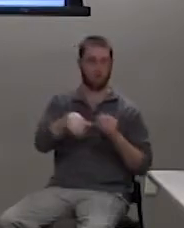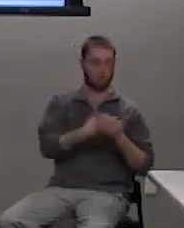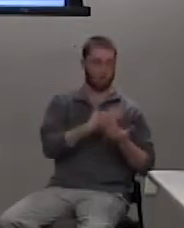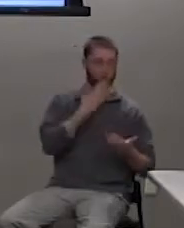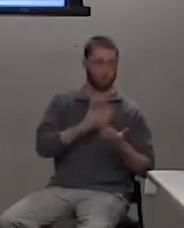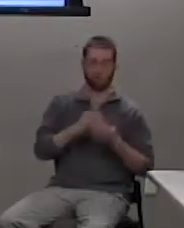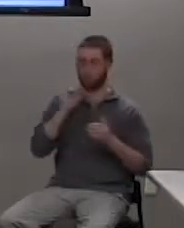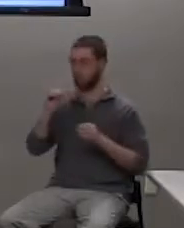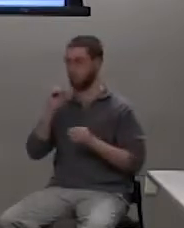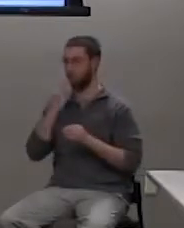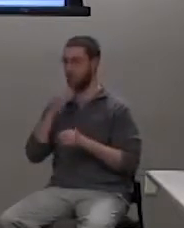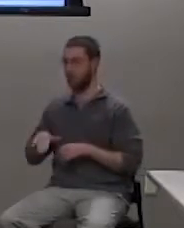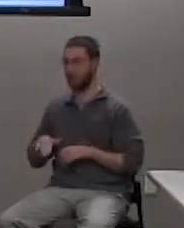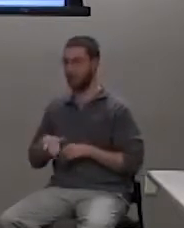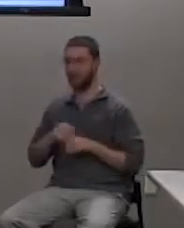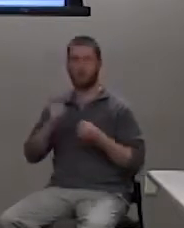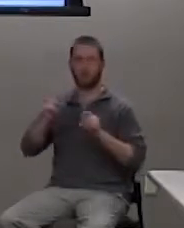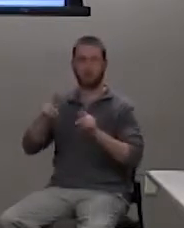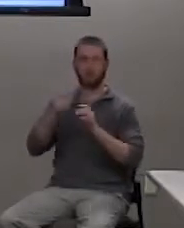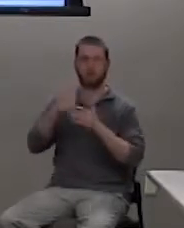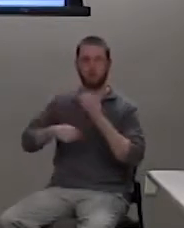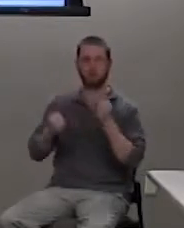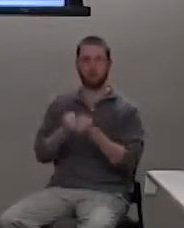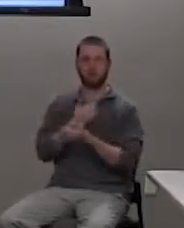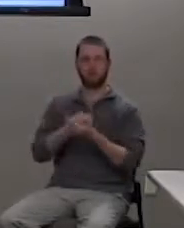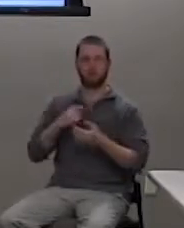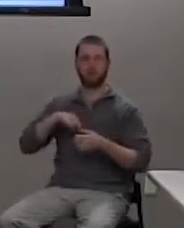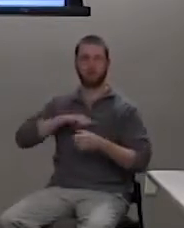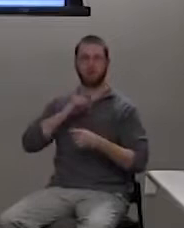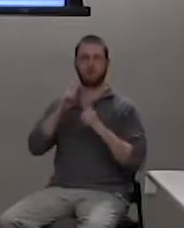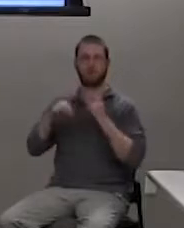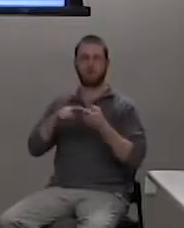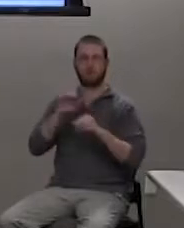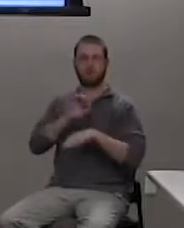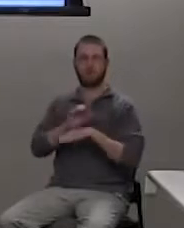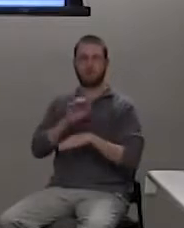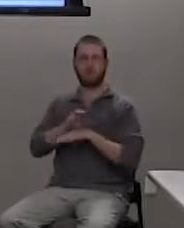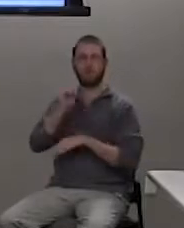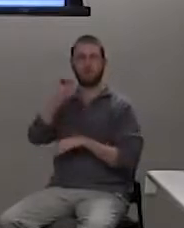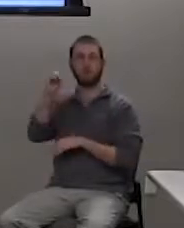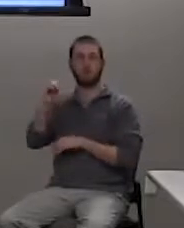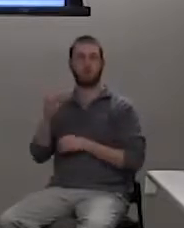bad, and there's opportunity costs and everything that we talked about here tonight. So